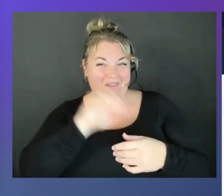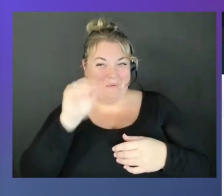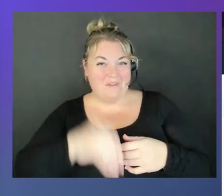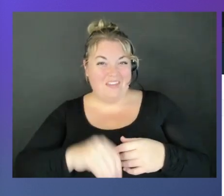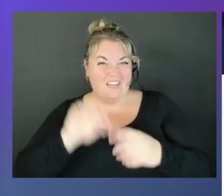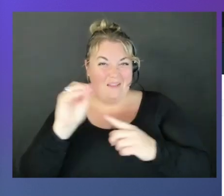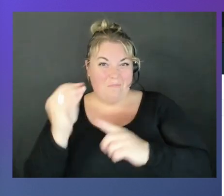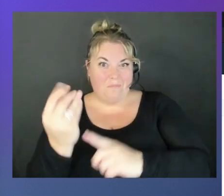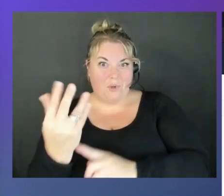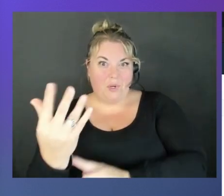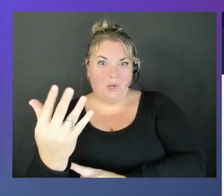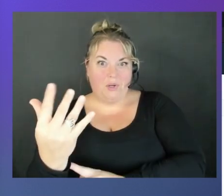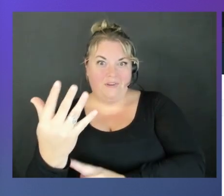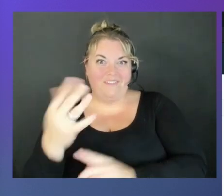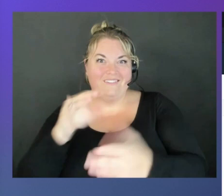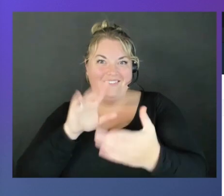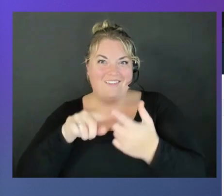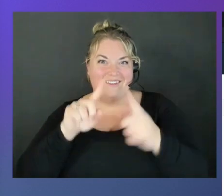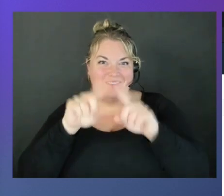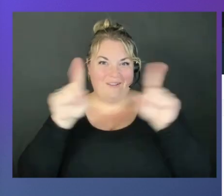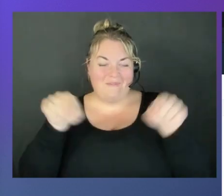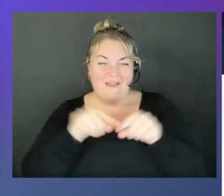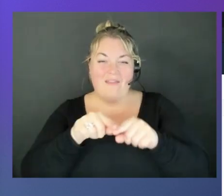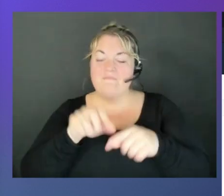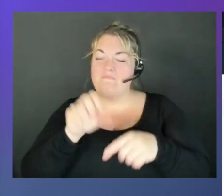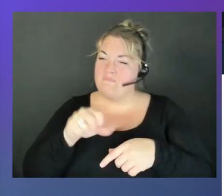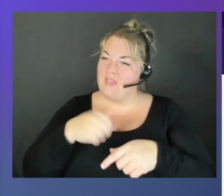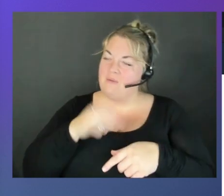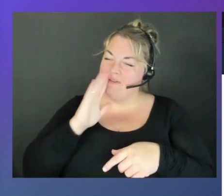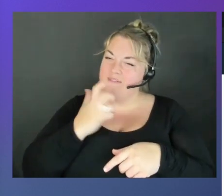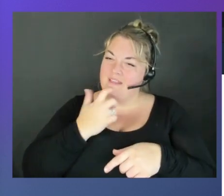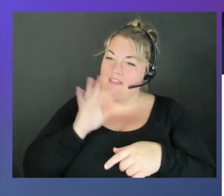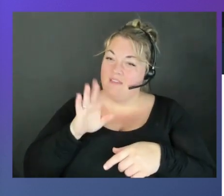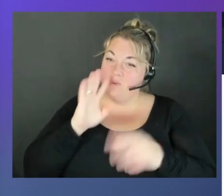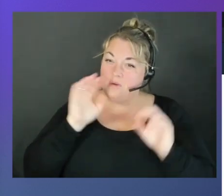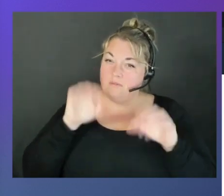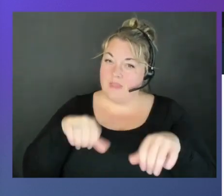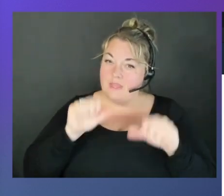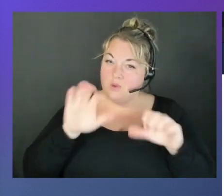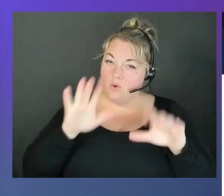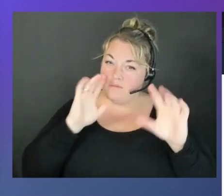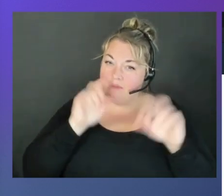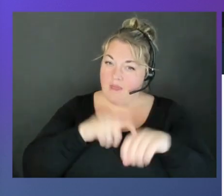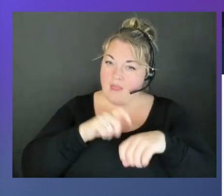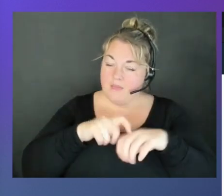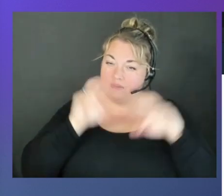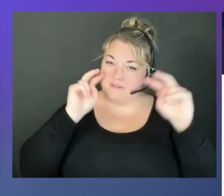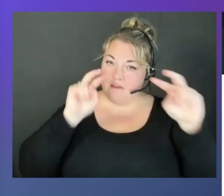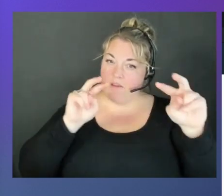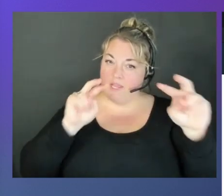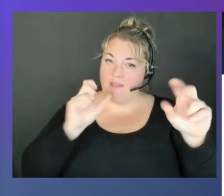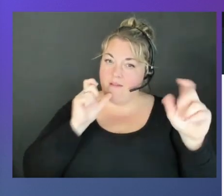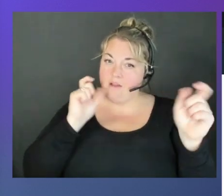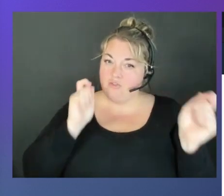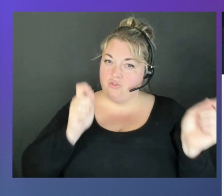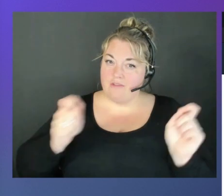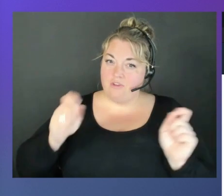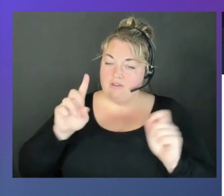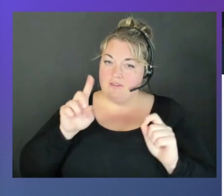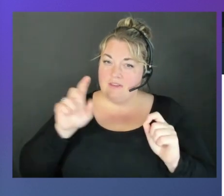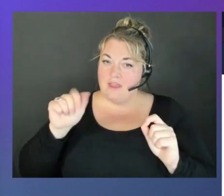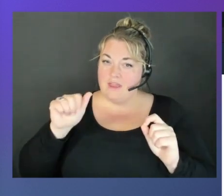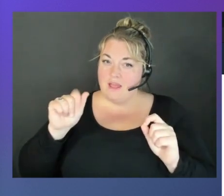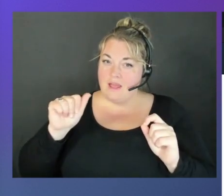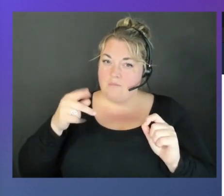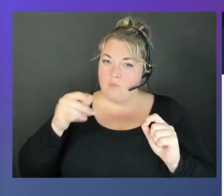And I'd probably say that if you're spending your time staring at the unchanging data points like that, it might not be the best use of